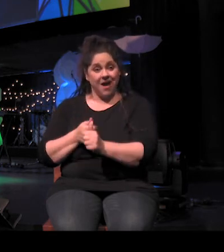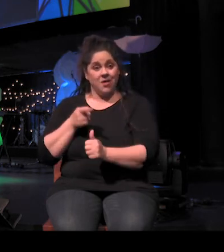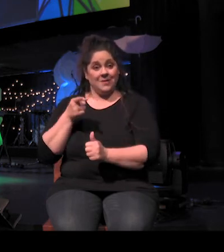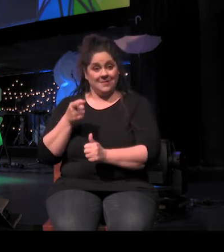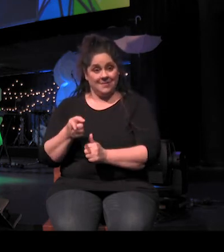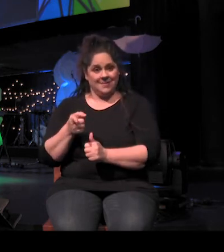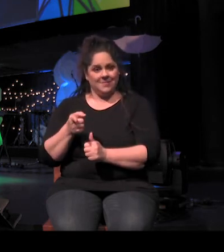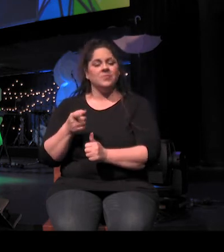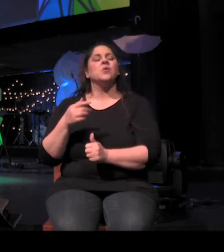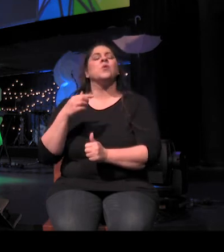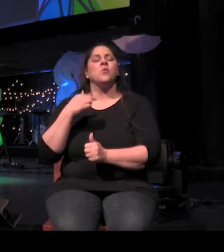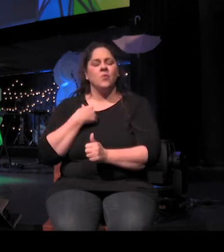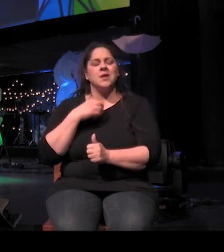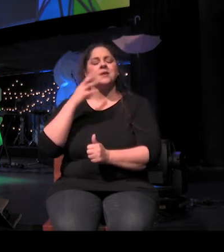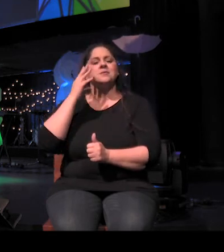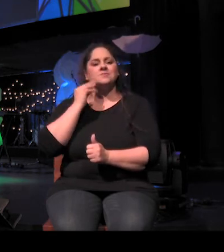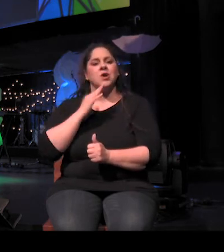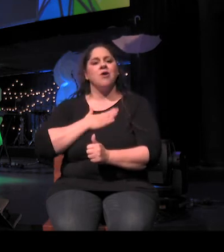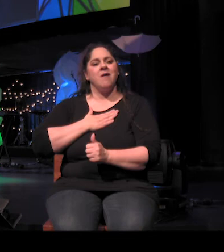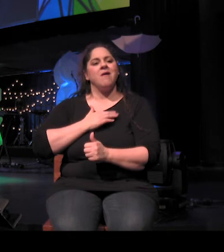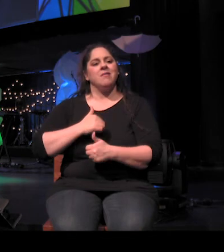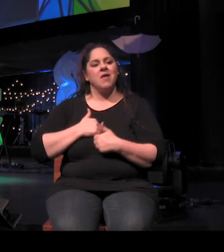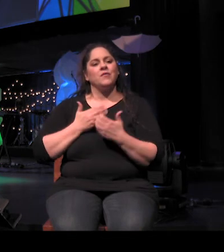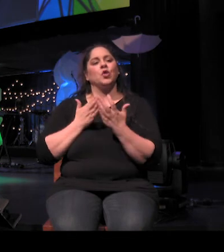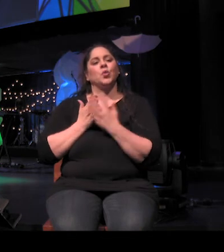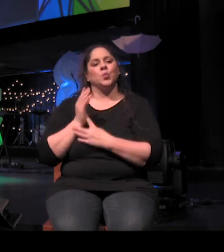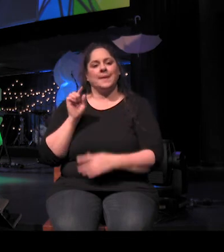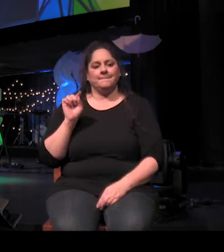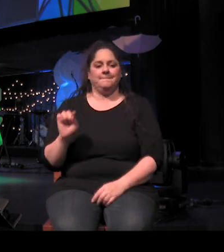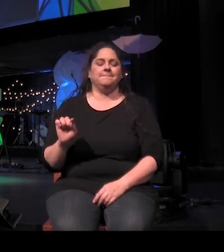stand confidently in him.